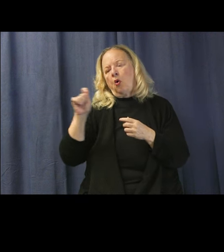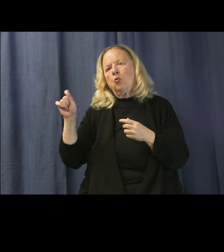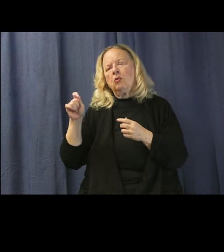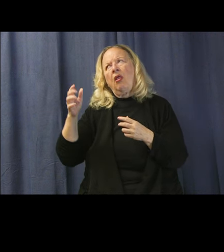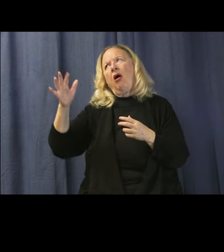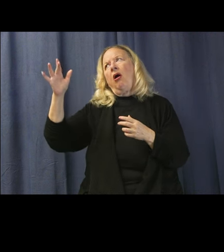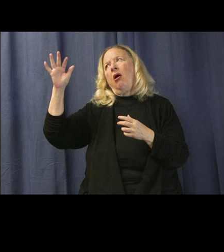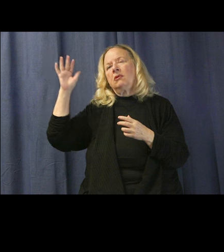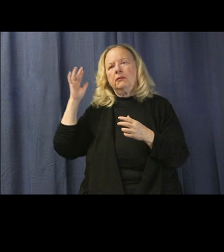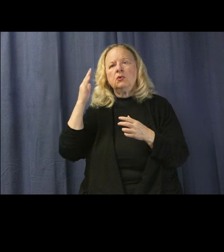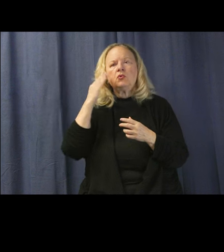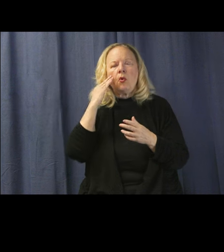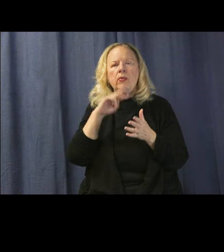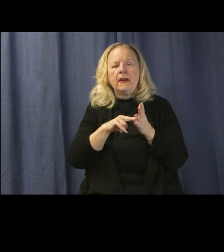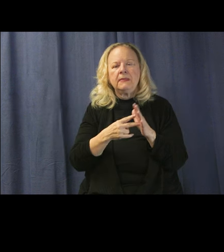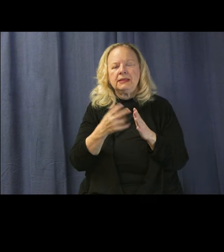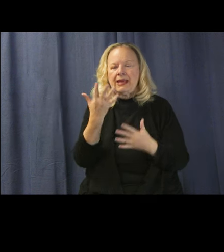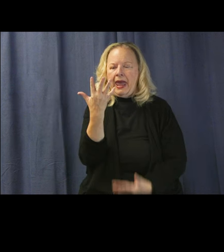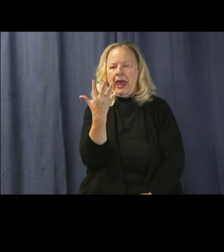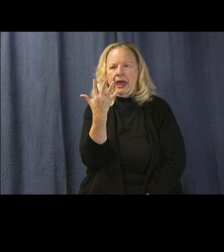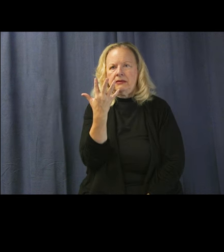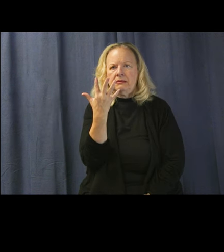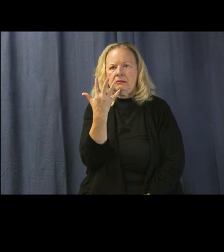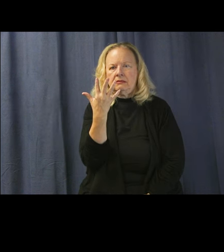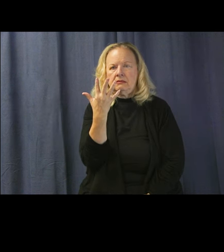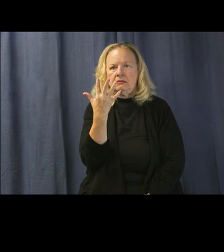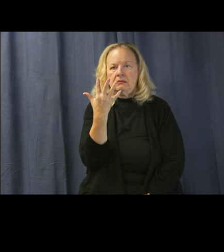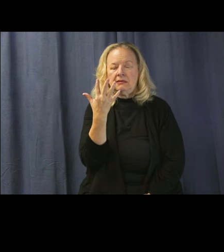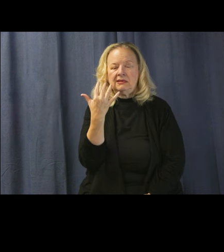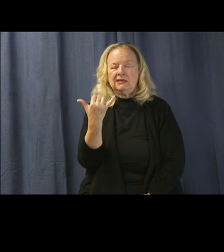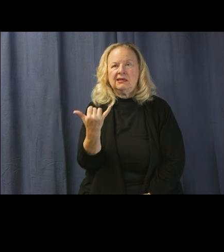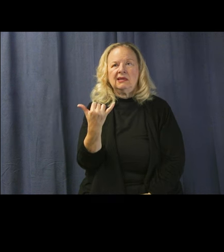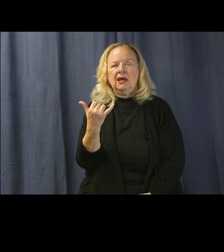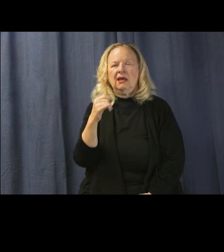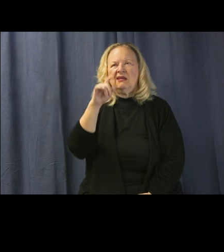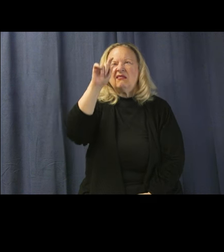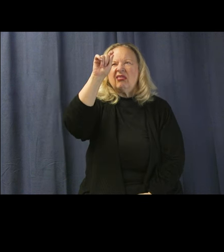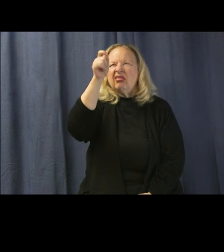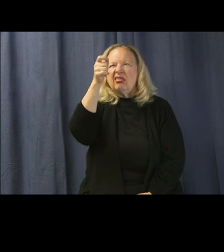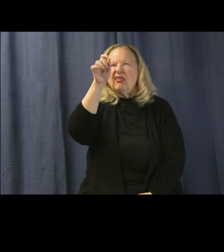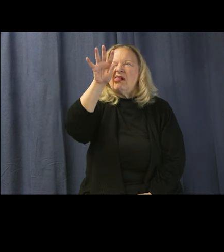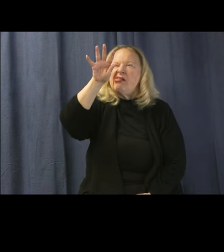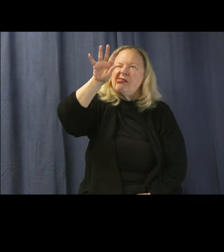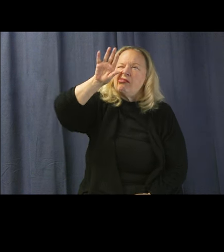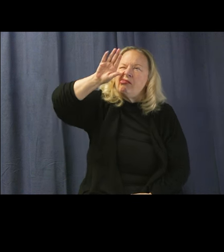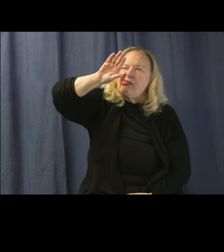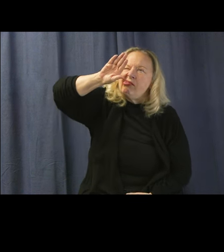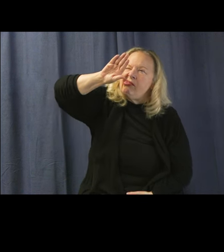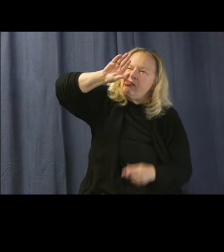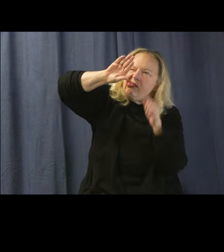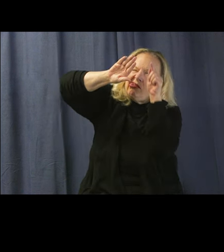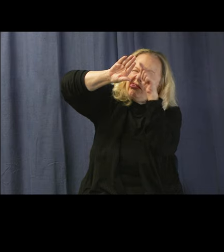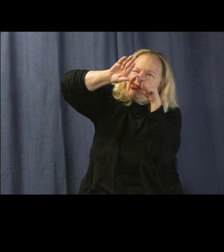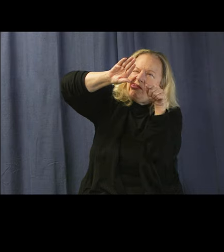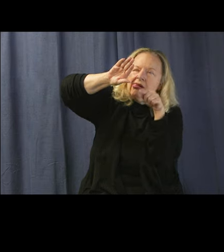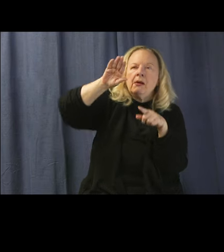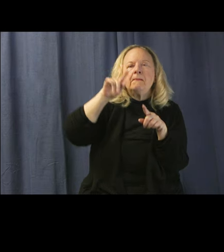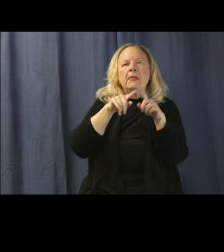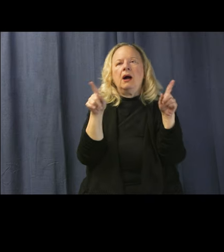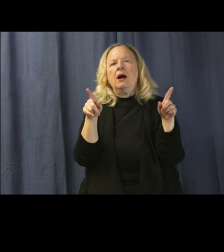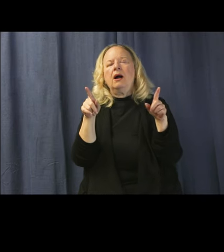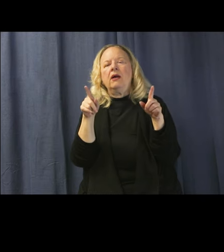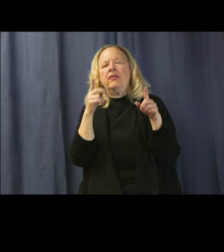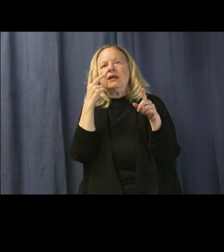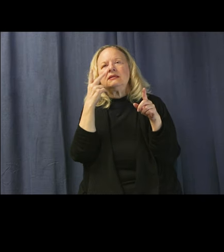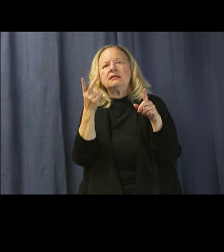so you can look at it and know that it means hand. You lose that today. You can think of the Yud as a hand if you see the small little Yud.